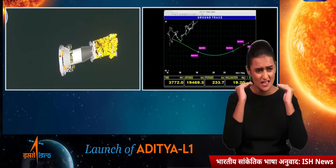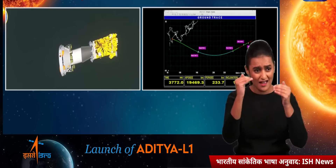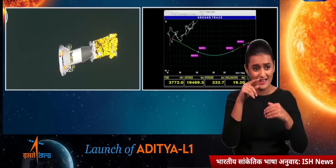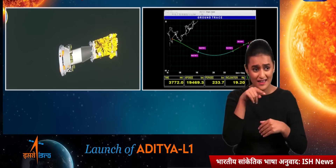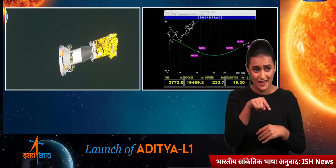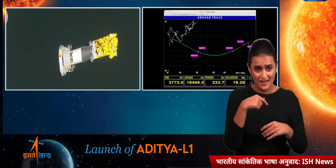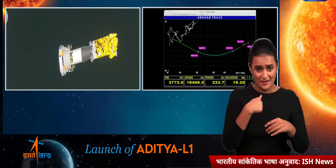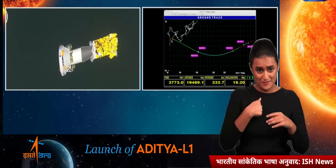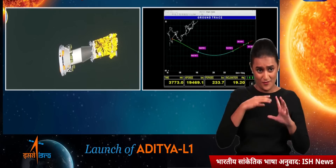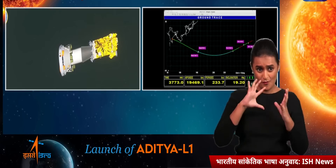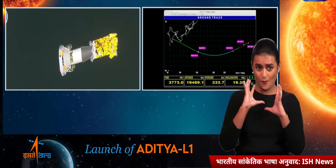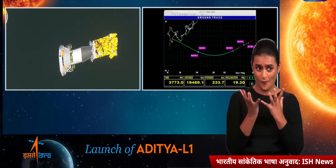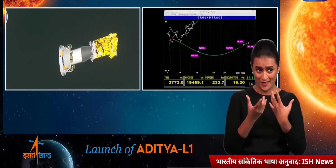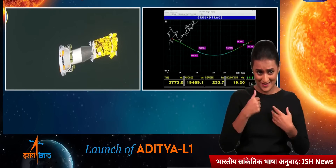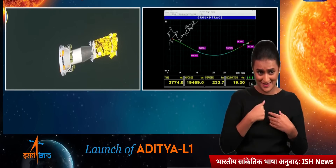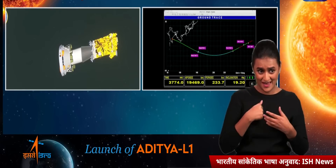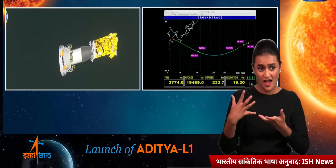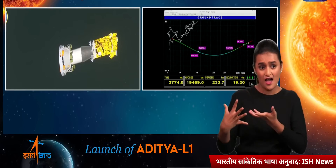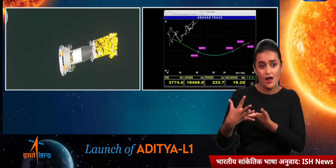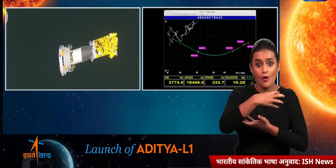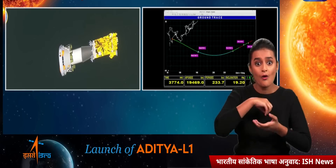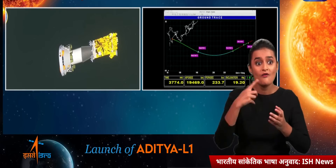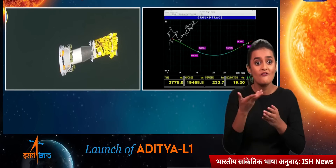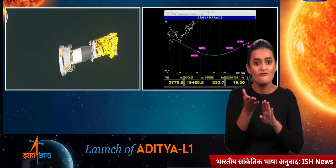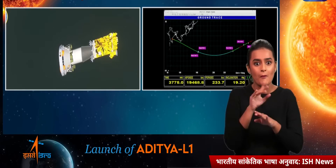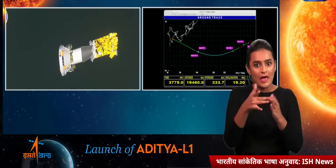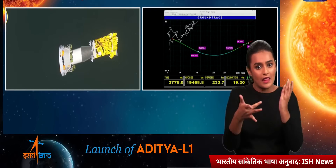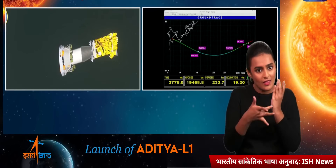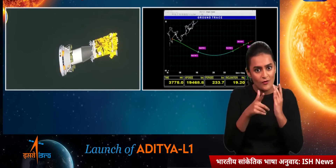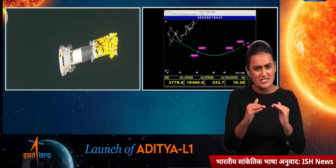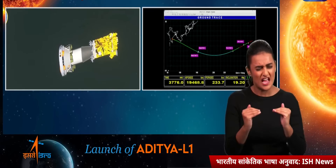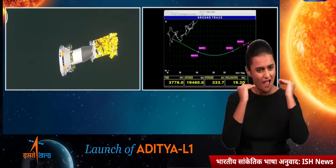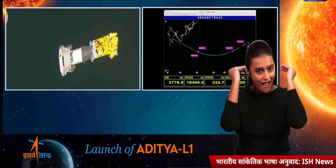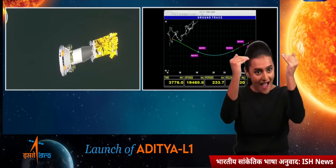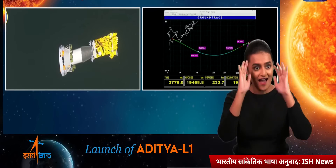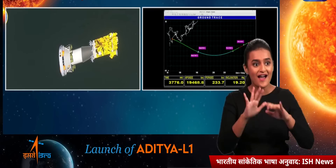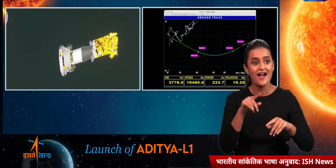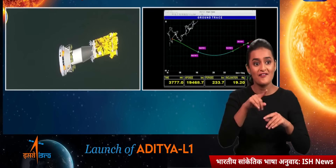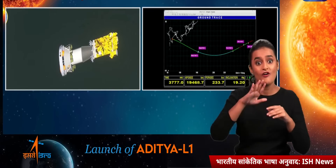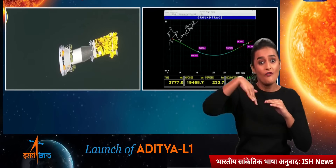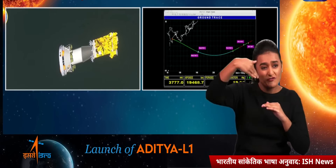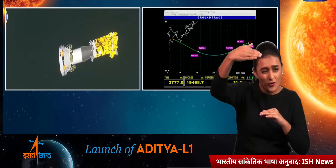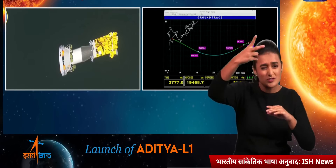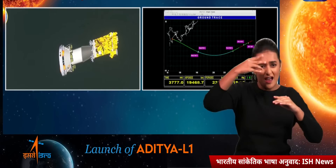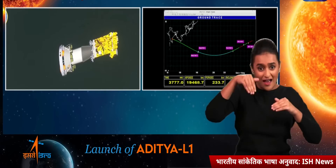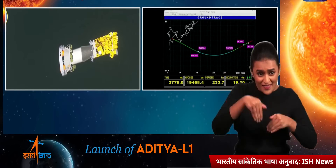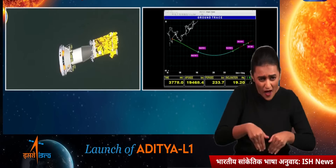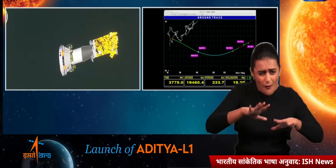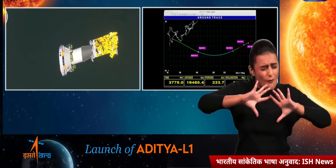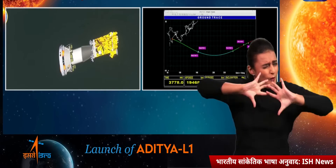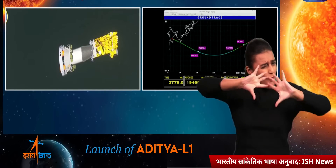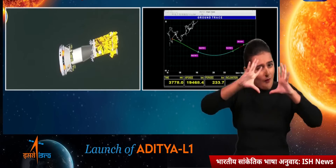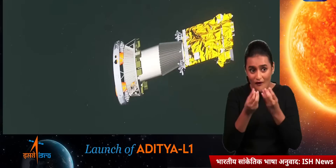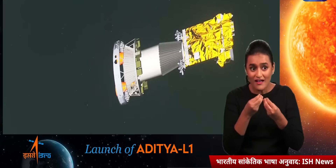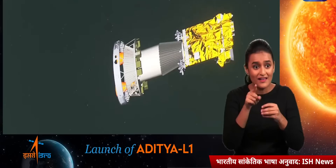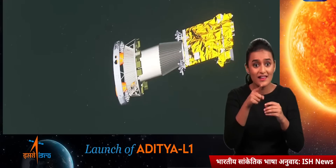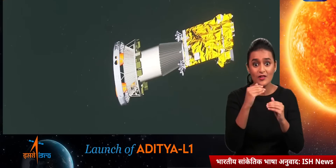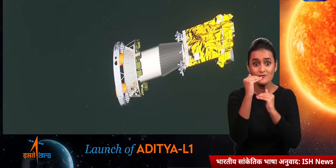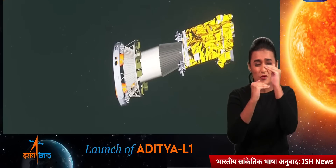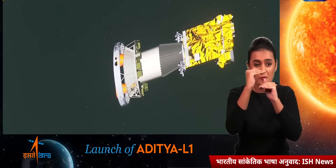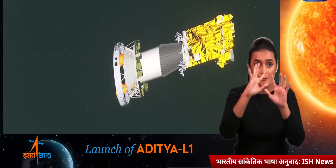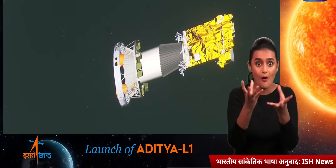apply mathematical computation to calculate present and future location of the spacecraft in a process known as orbit